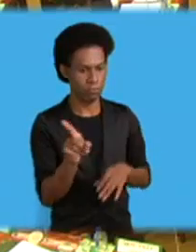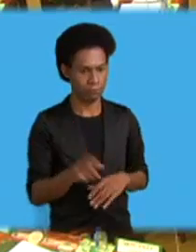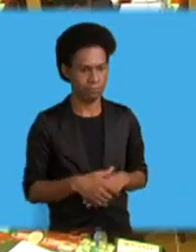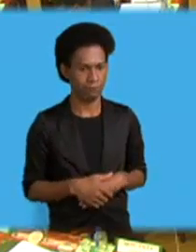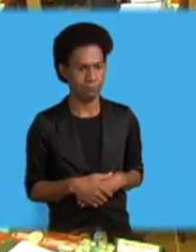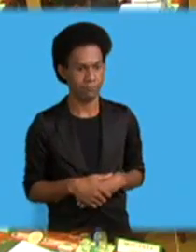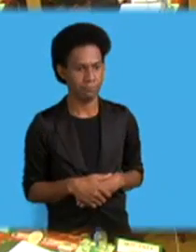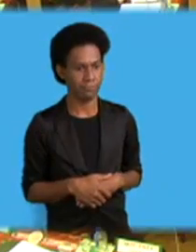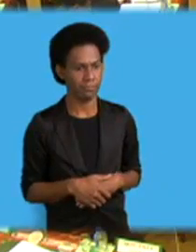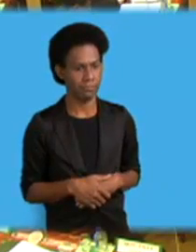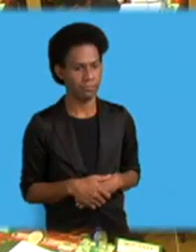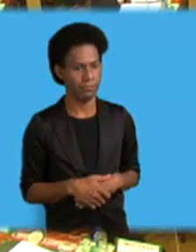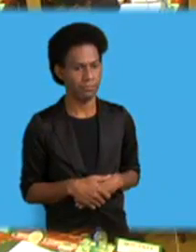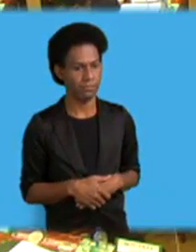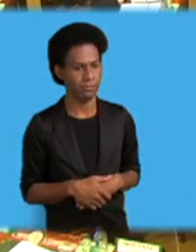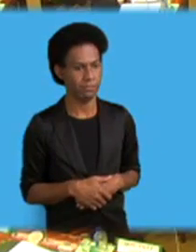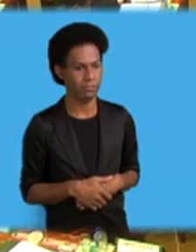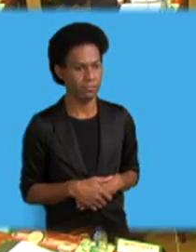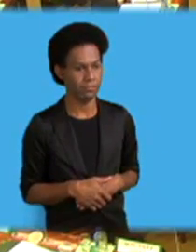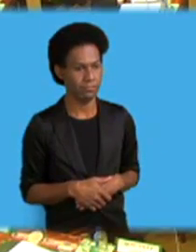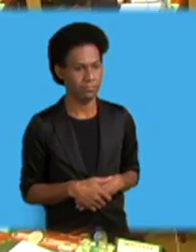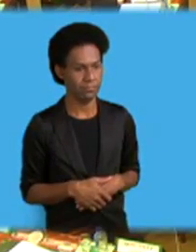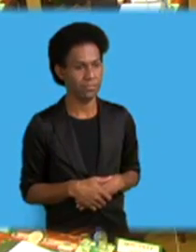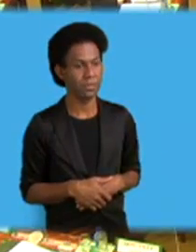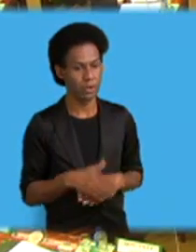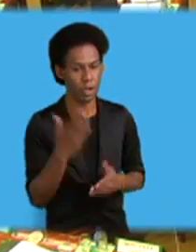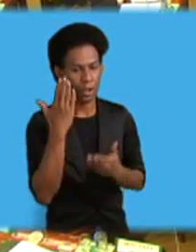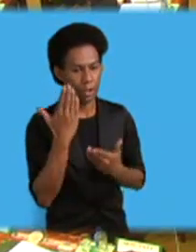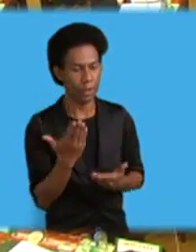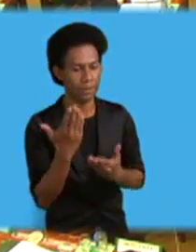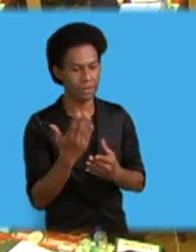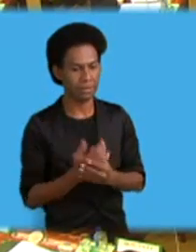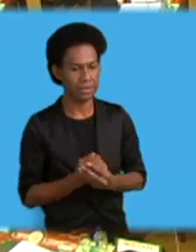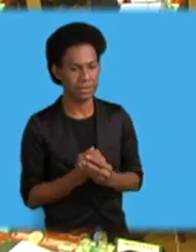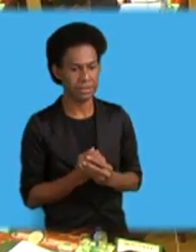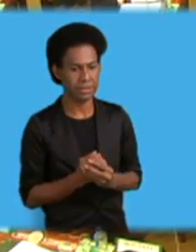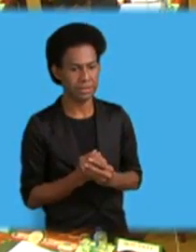Honourable Rocky Liraki. Thank you, Madam Speaker.